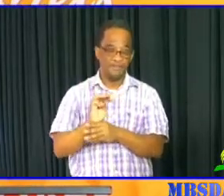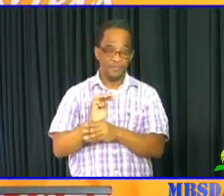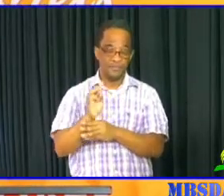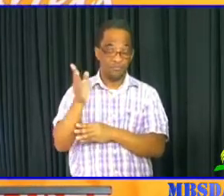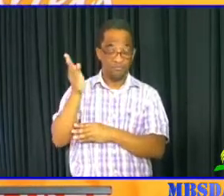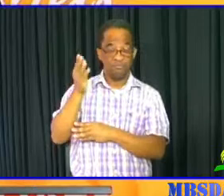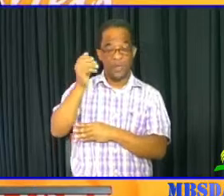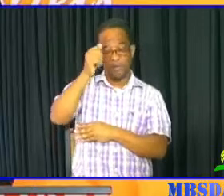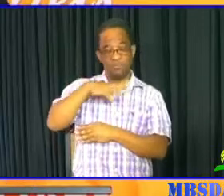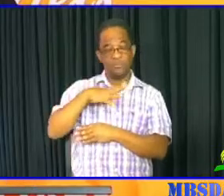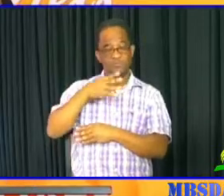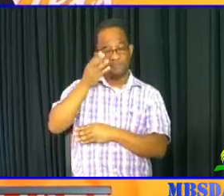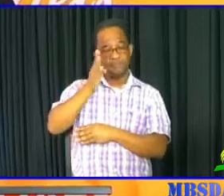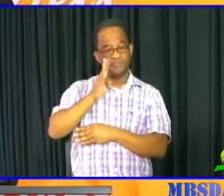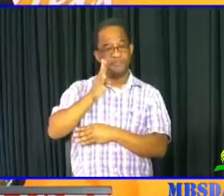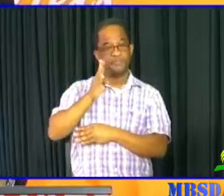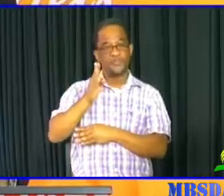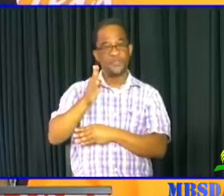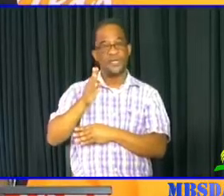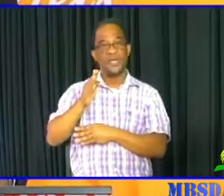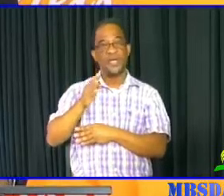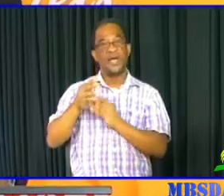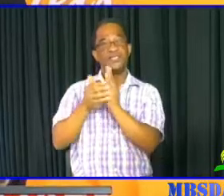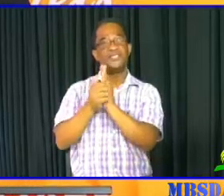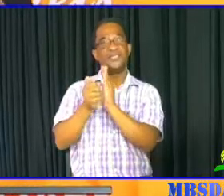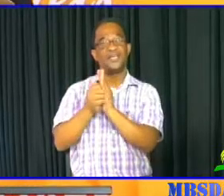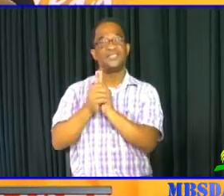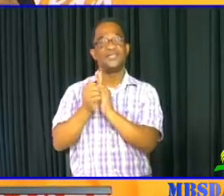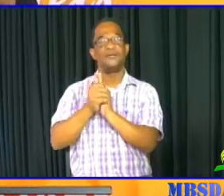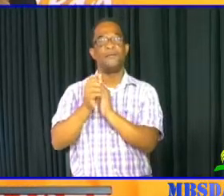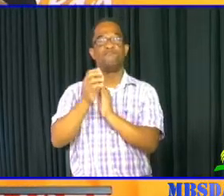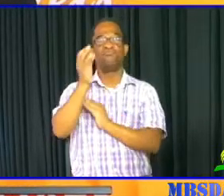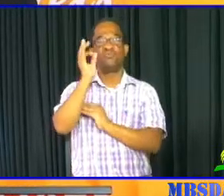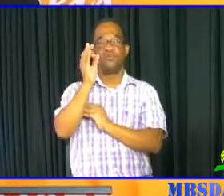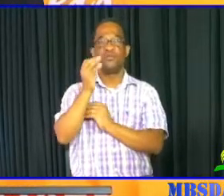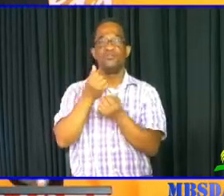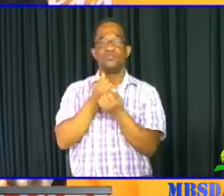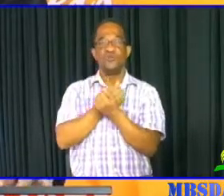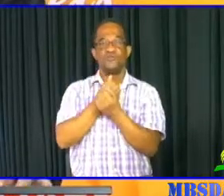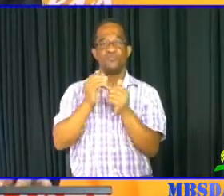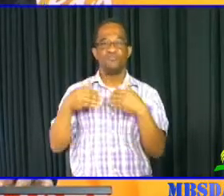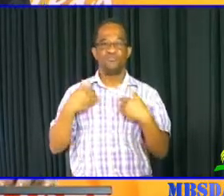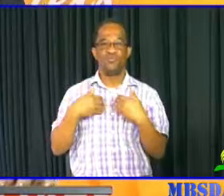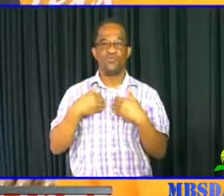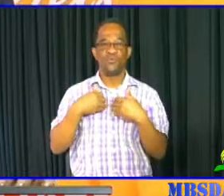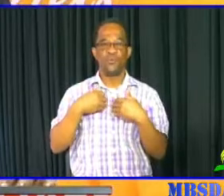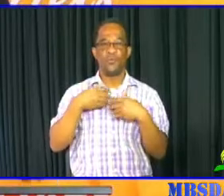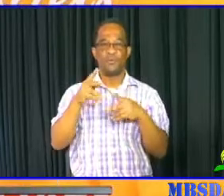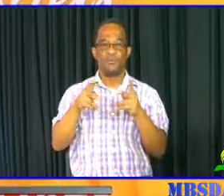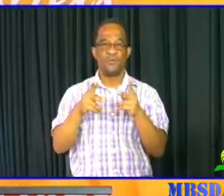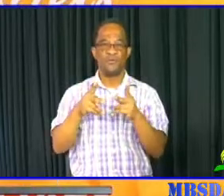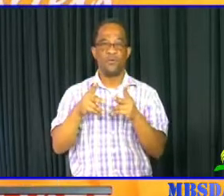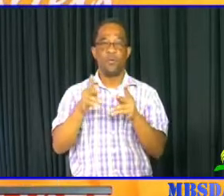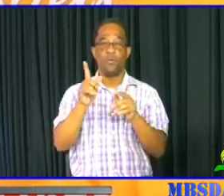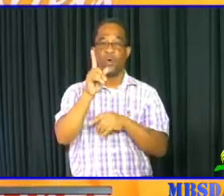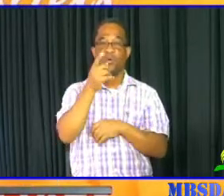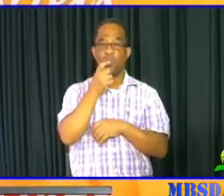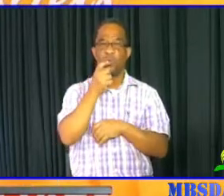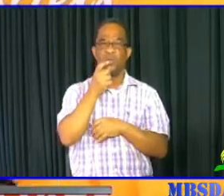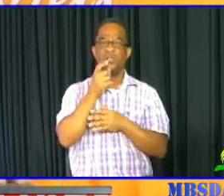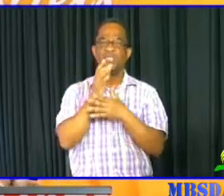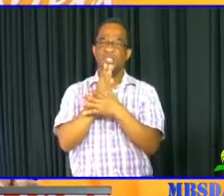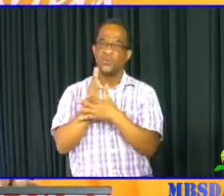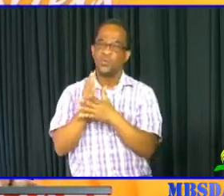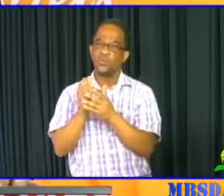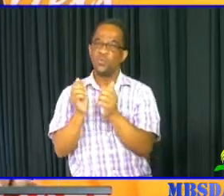man of God, a talented preacher, a lover of young people, and one who is passionate about